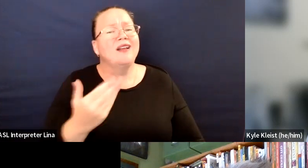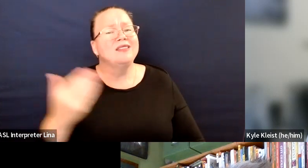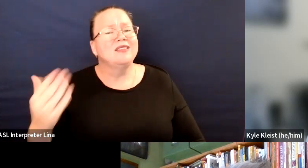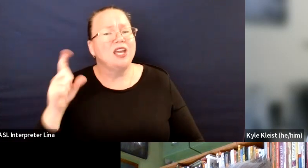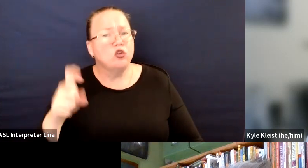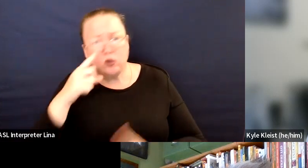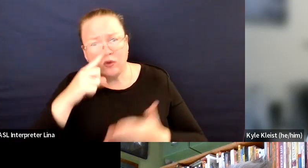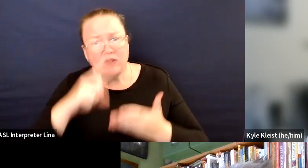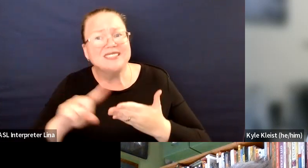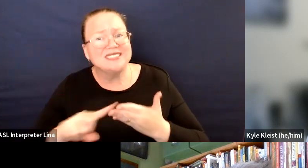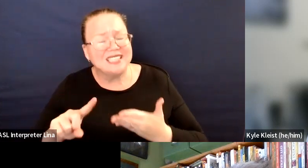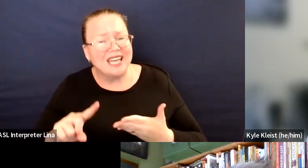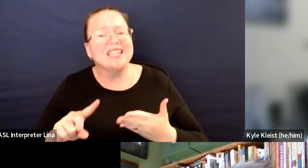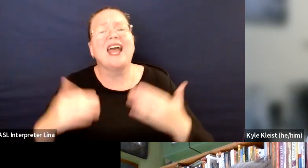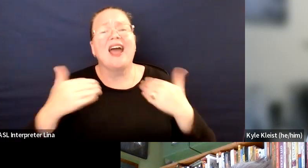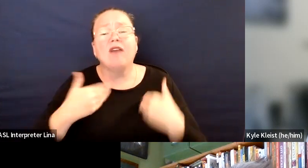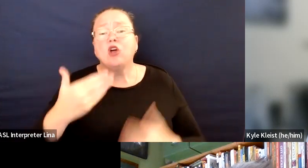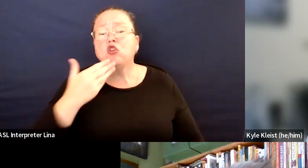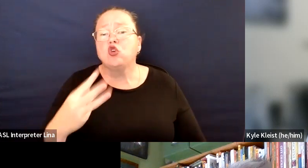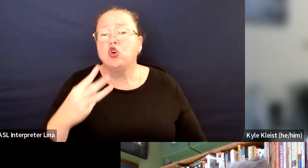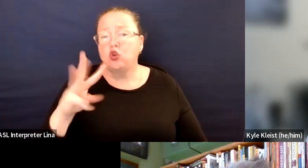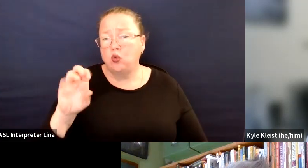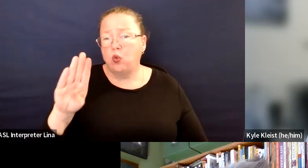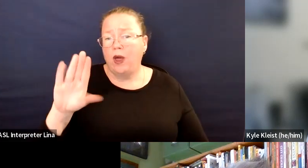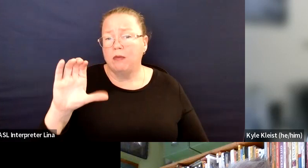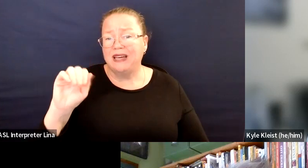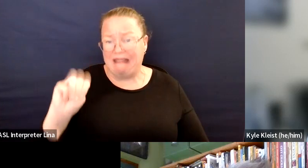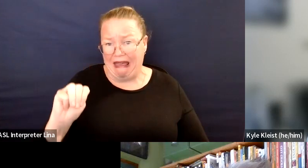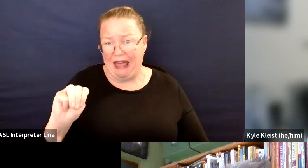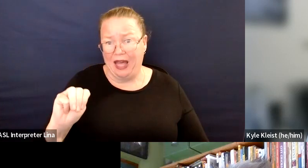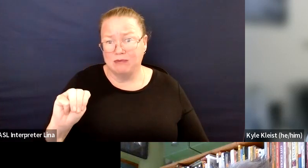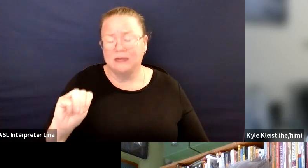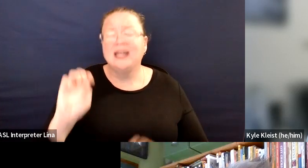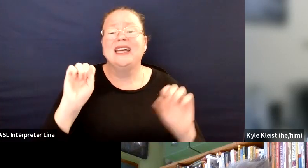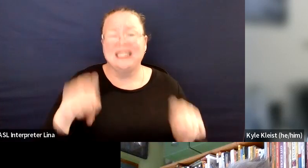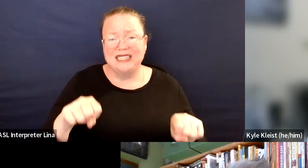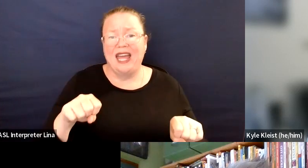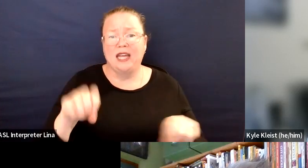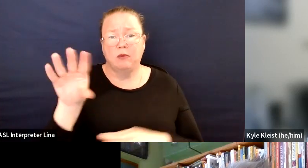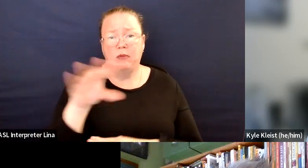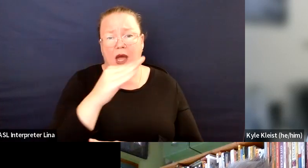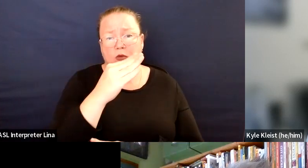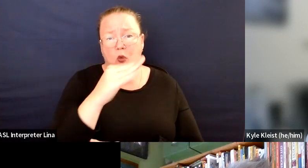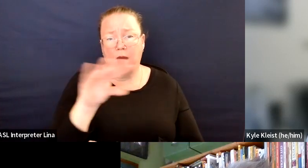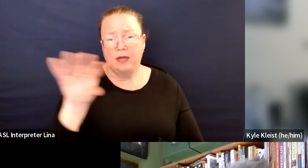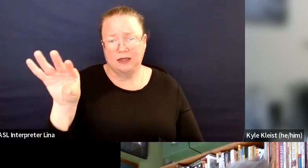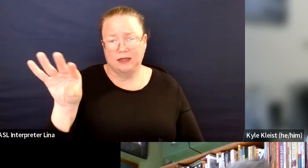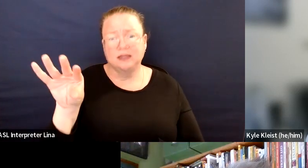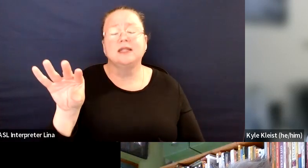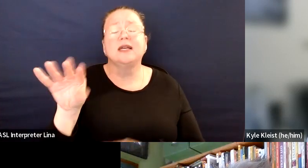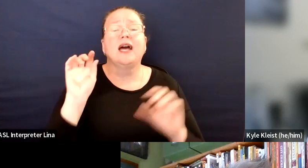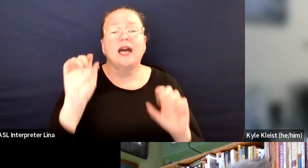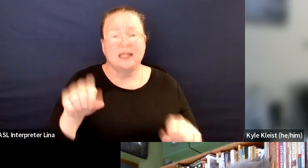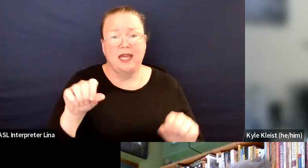to look at is having a good webcam that can, one of those that can panoramic, that can either move